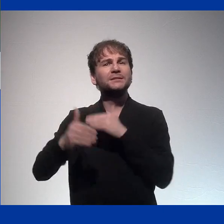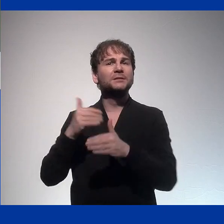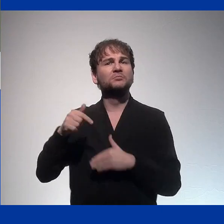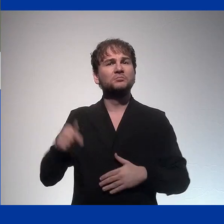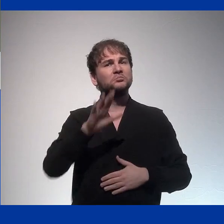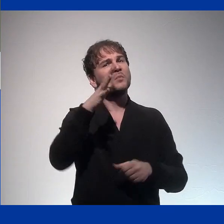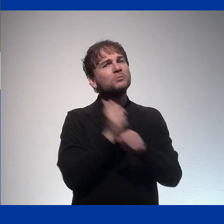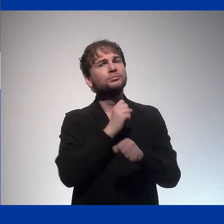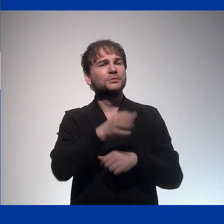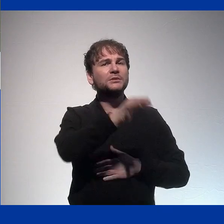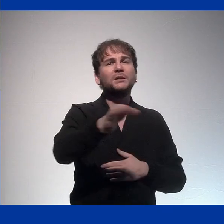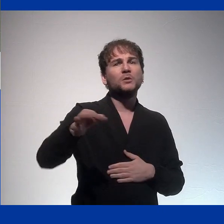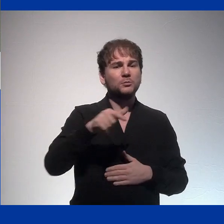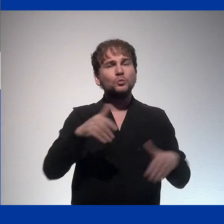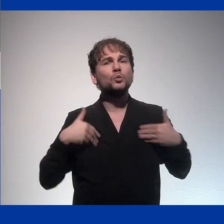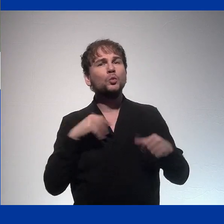I'm reacting